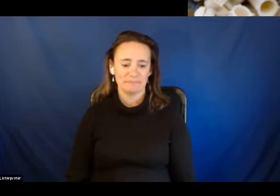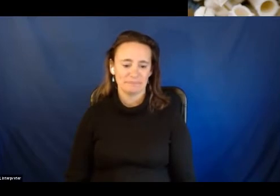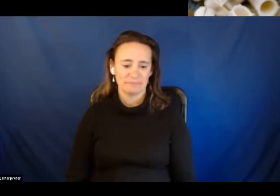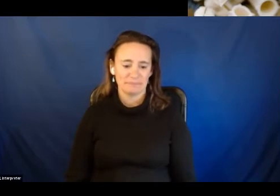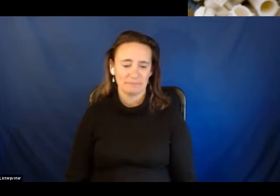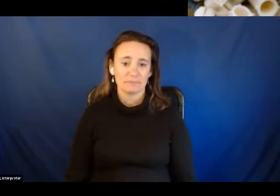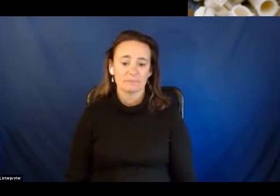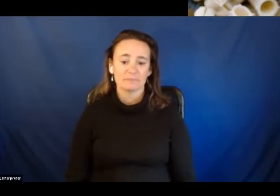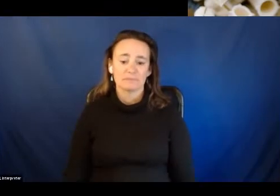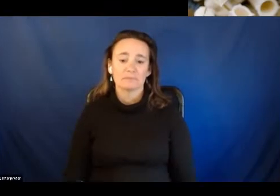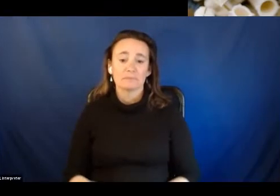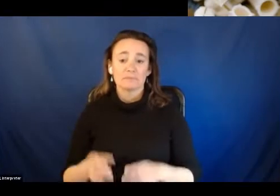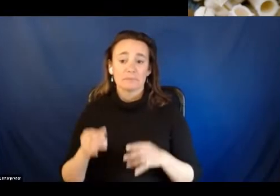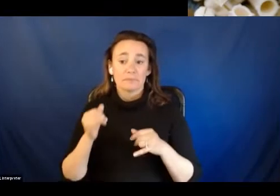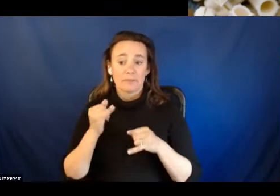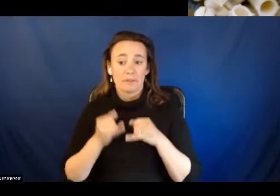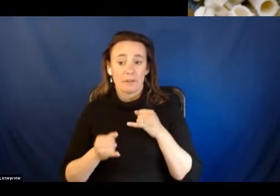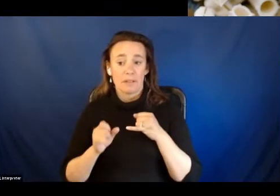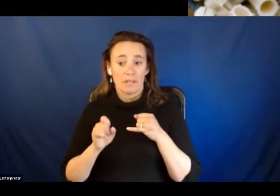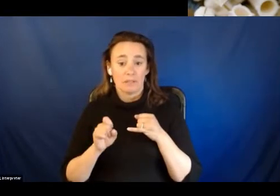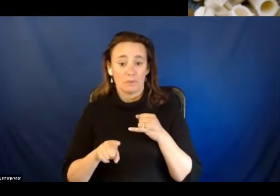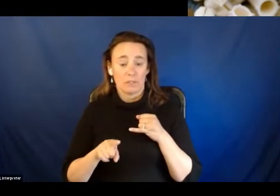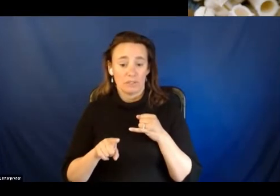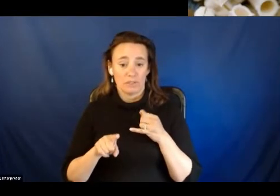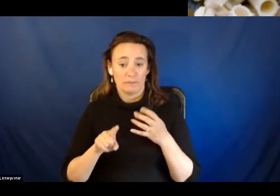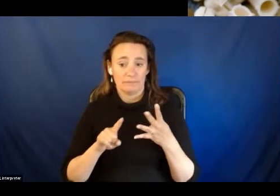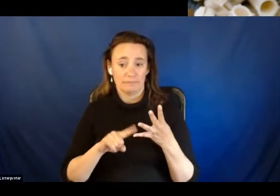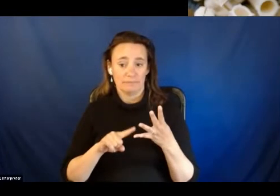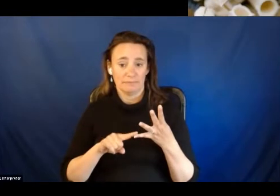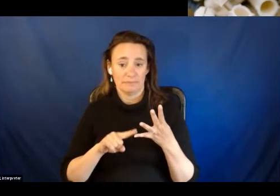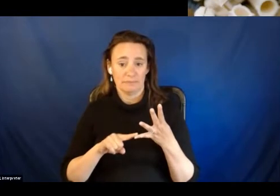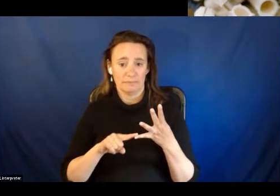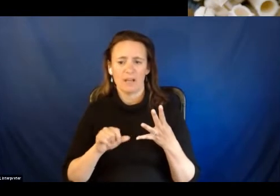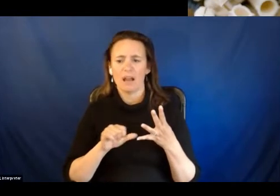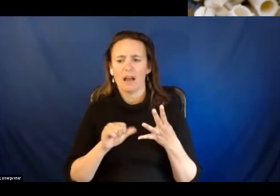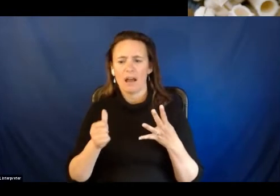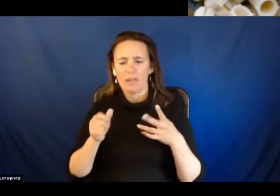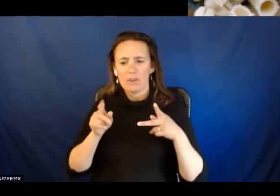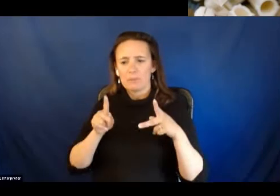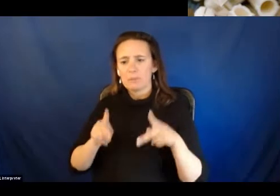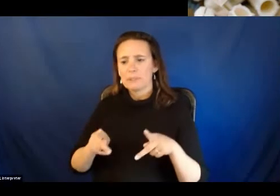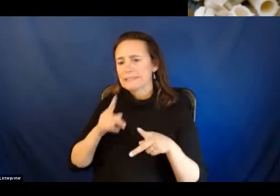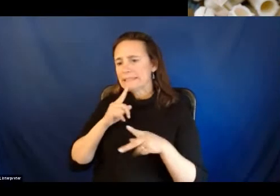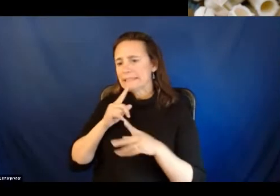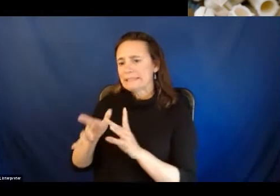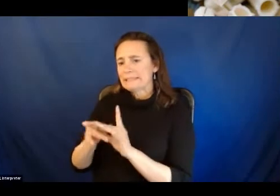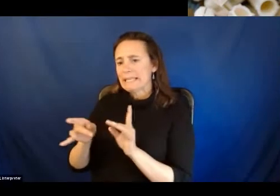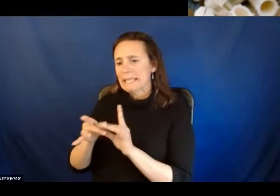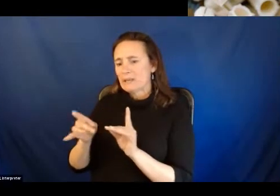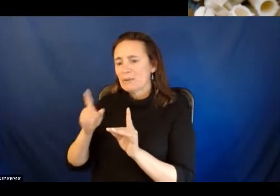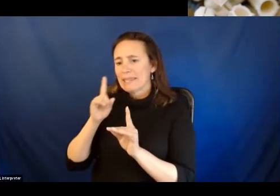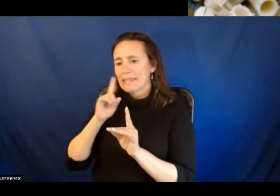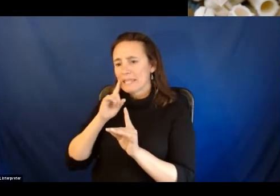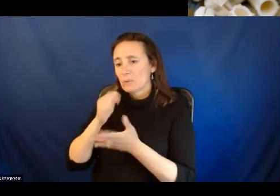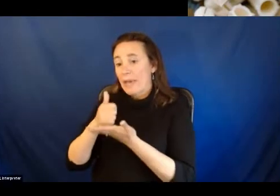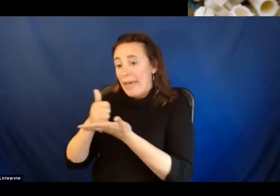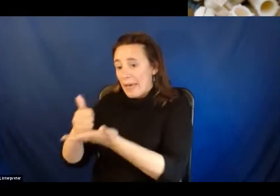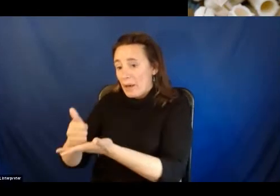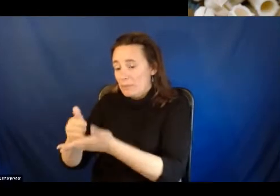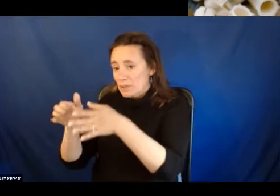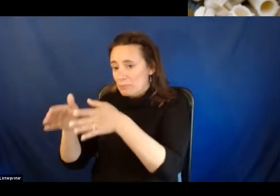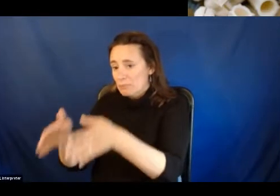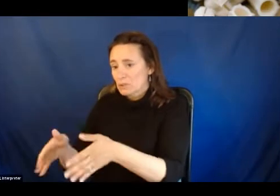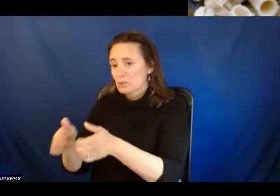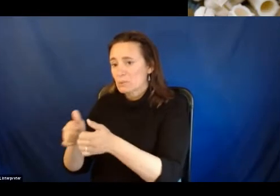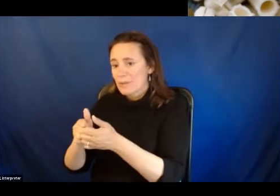And last question, what did the other person say that you think was helpful to the person with the nail in their head? So after they